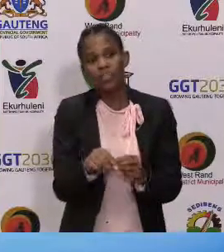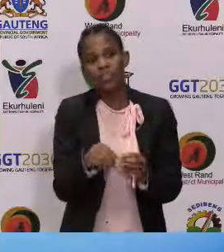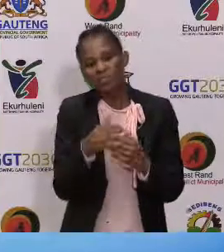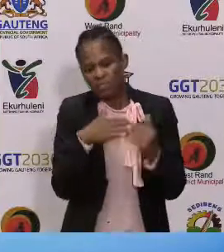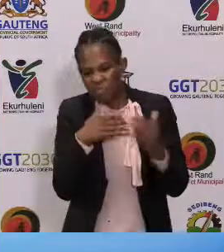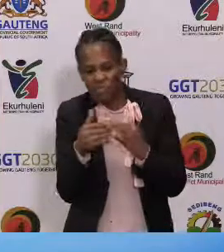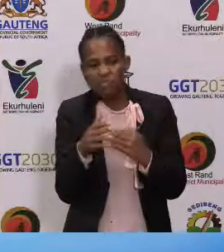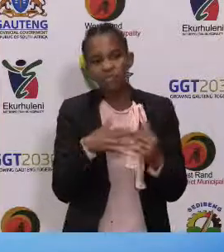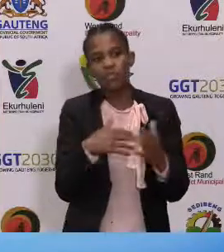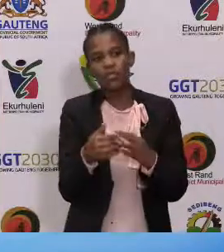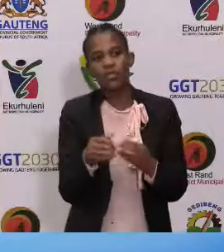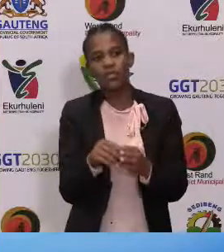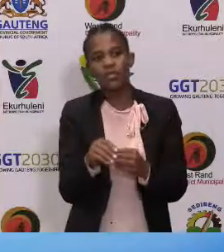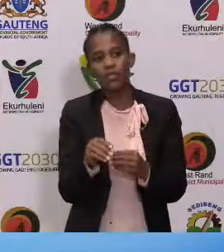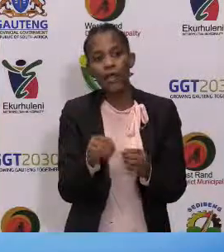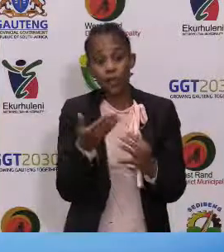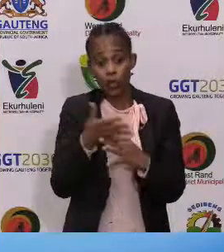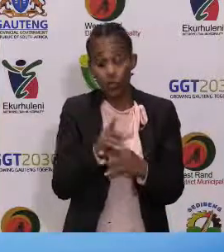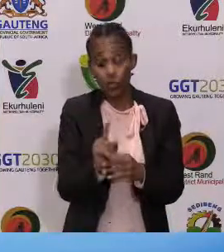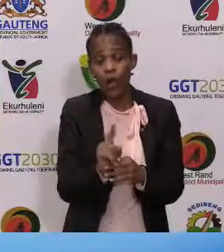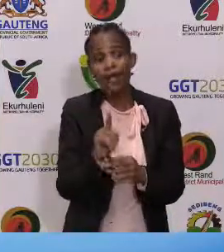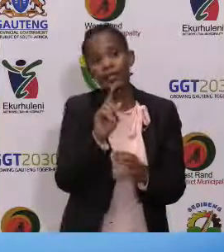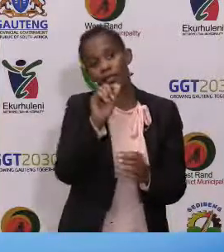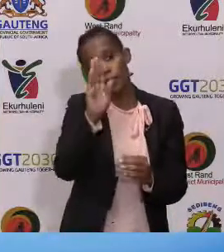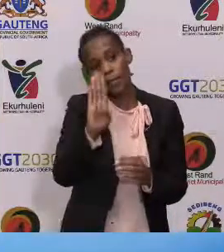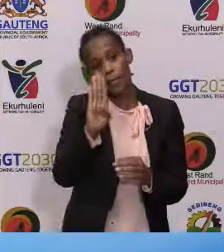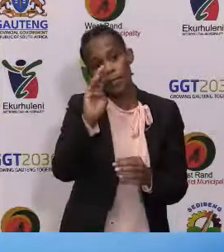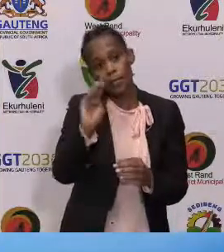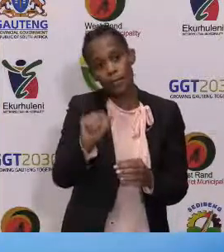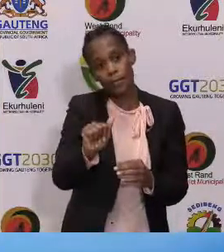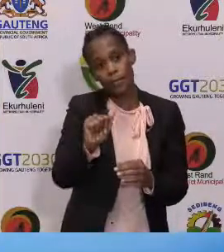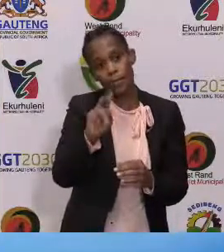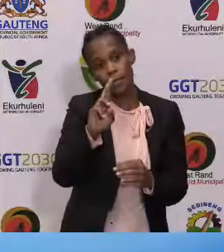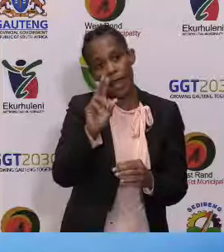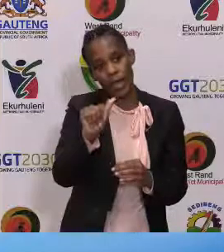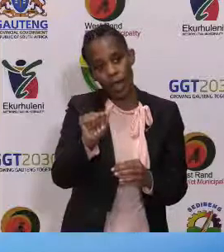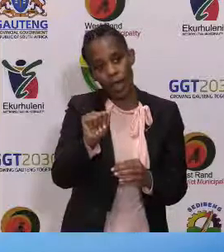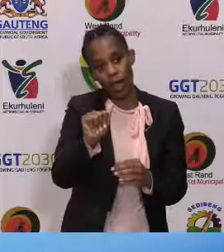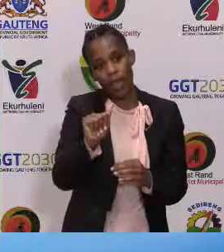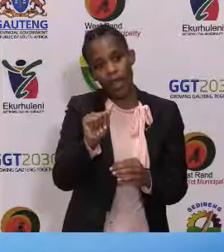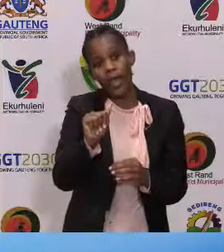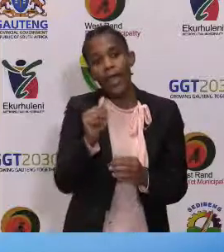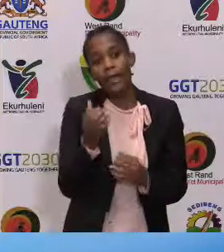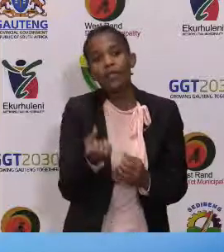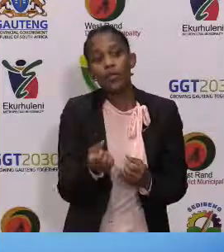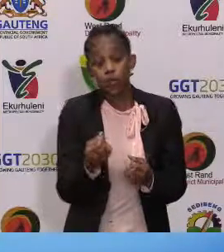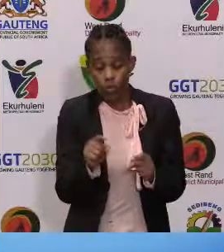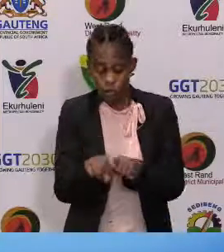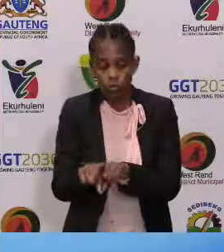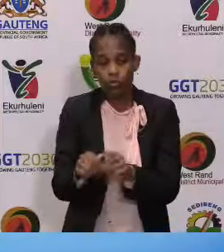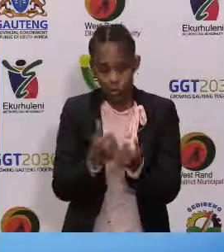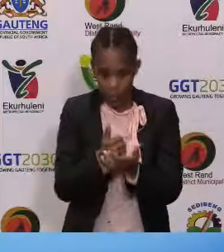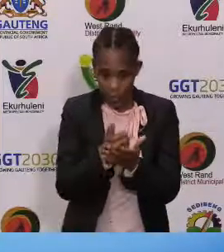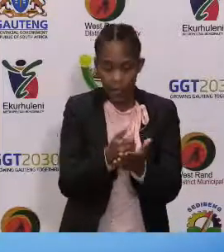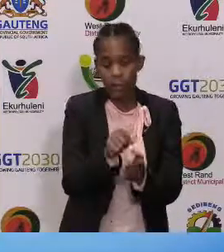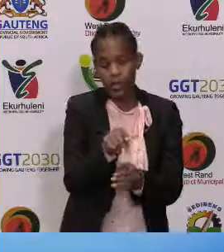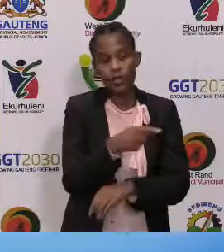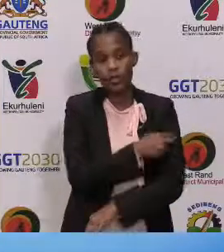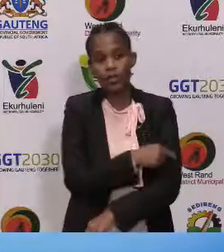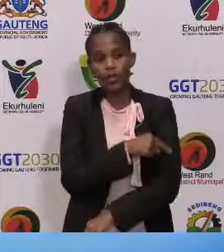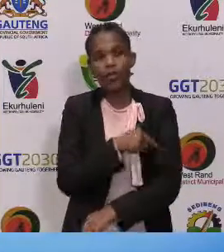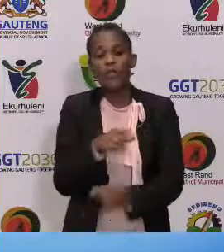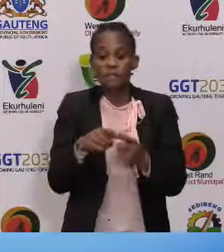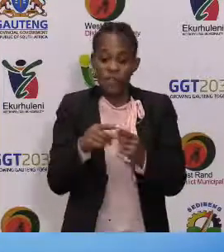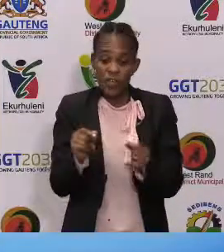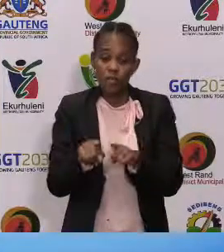Jubilee and Chris Anipara, full and then full in terms of health technology. We've